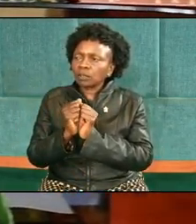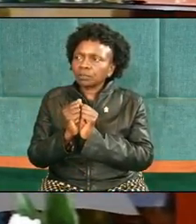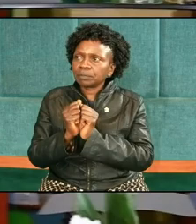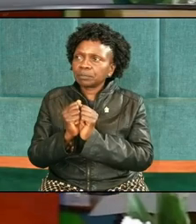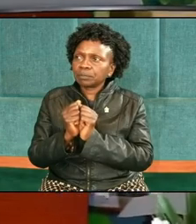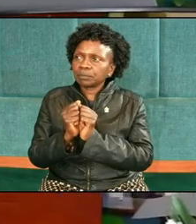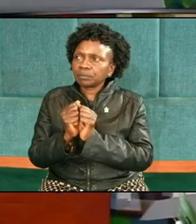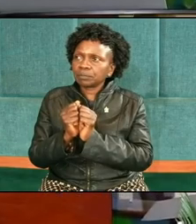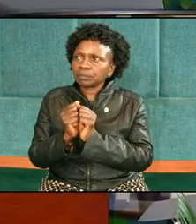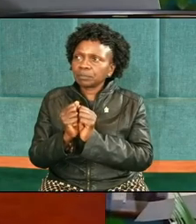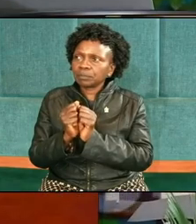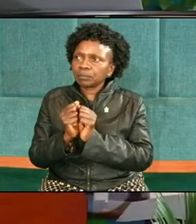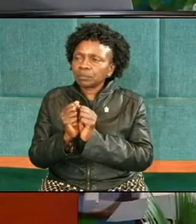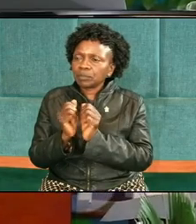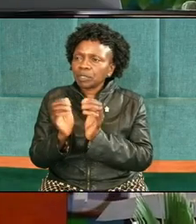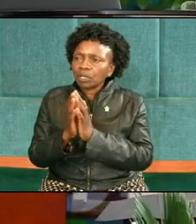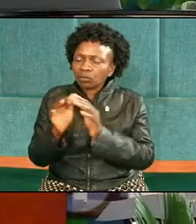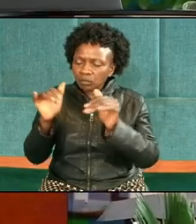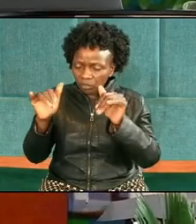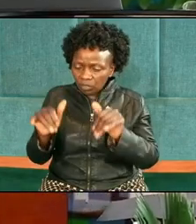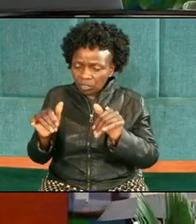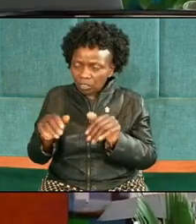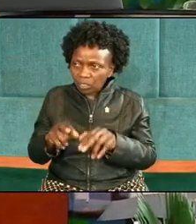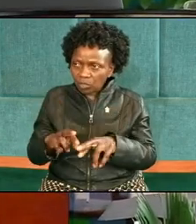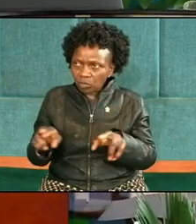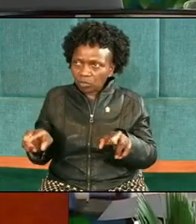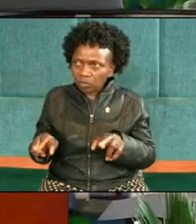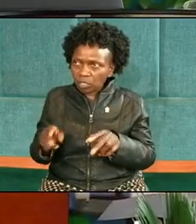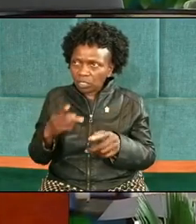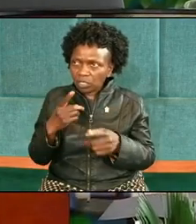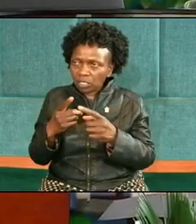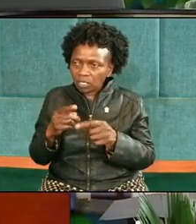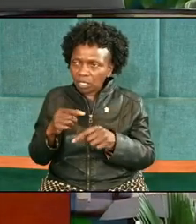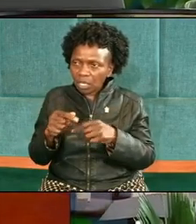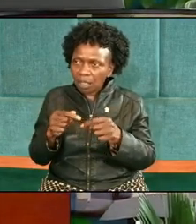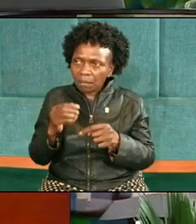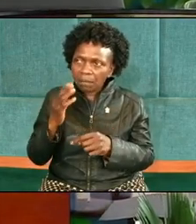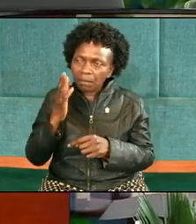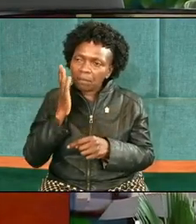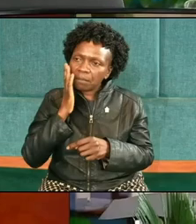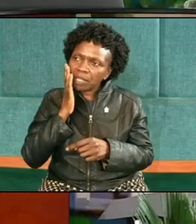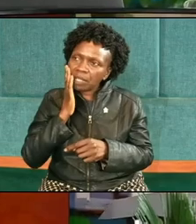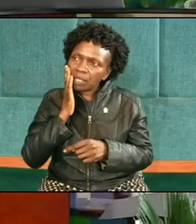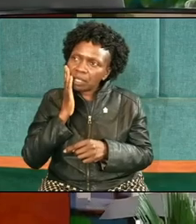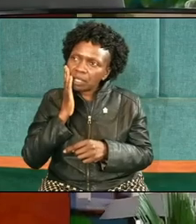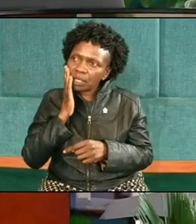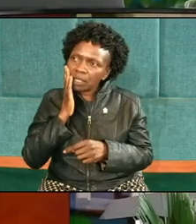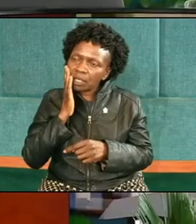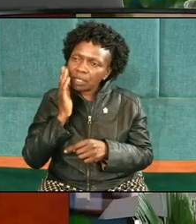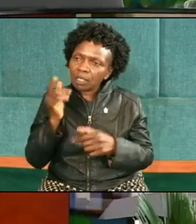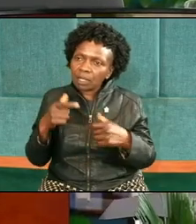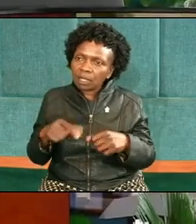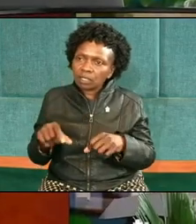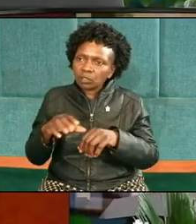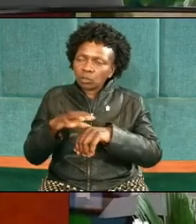and I was there in the room, and they say, come, Mom, let's hold hands